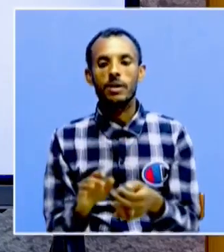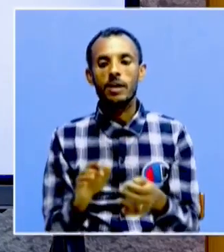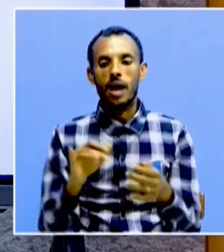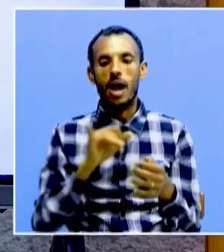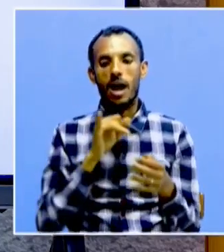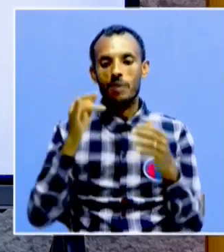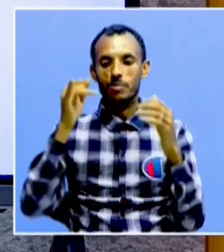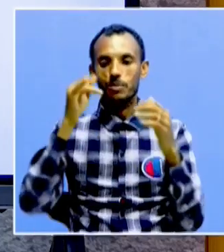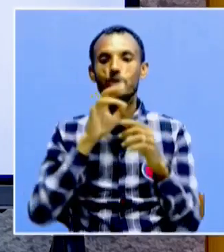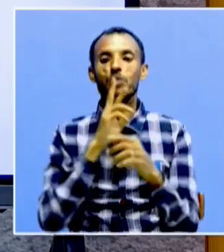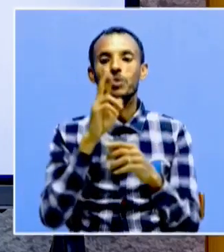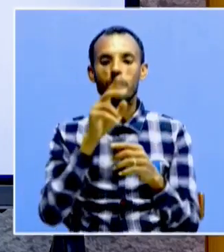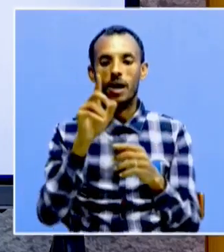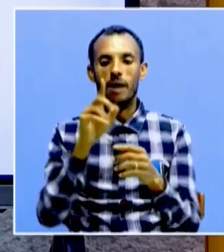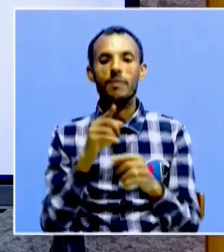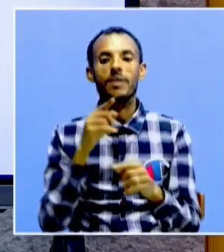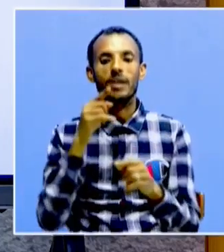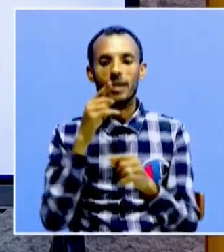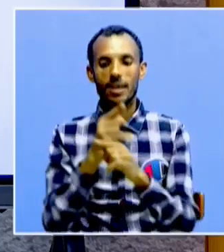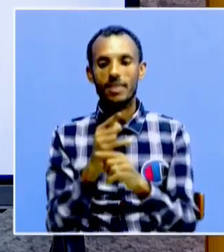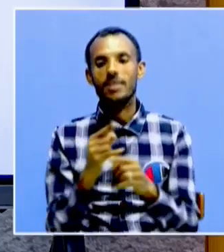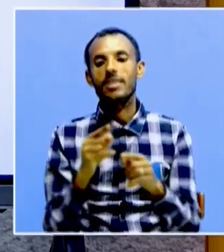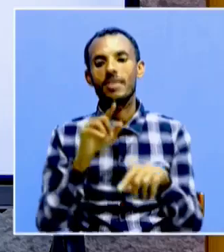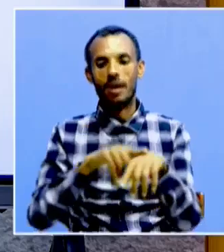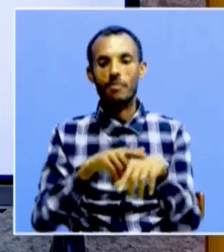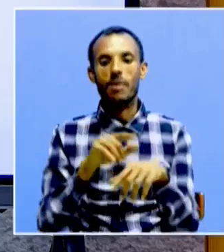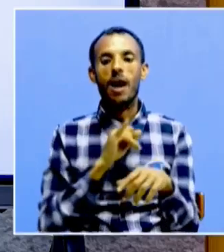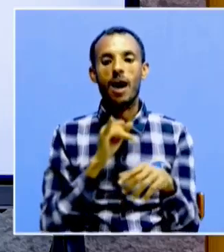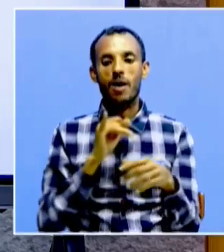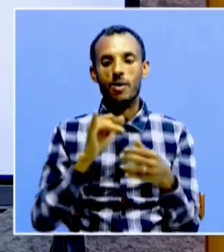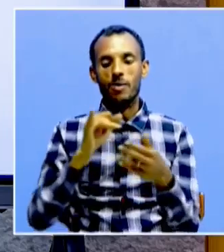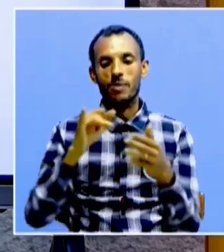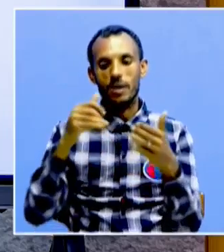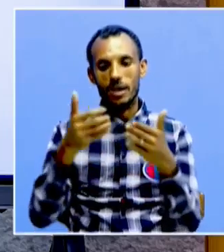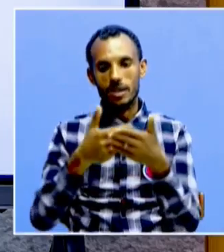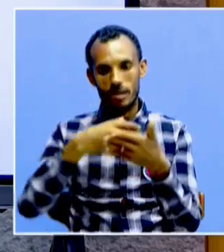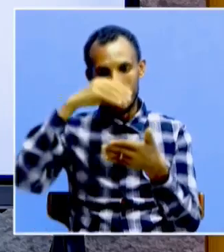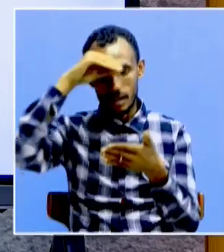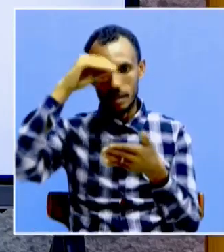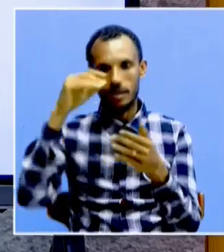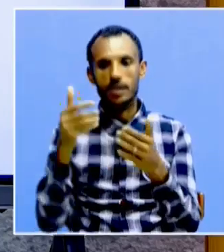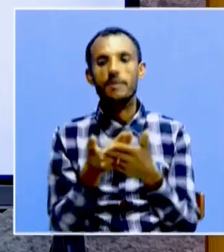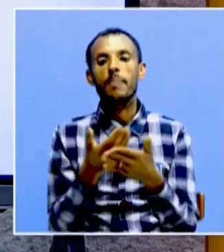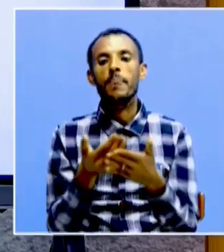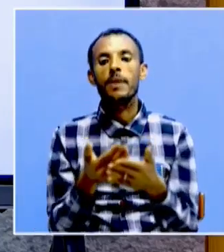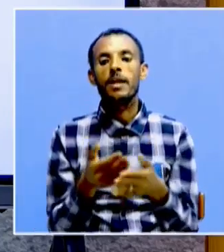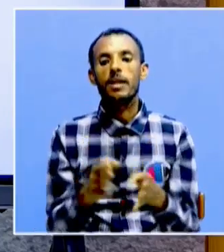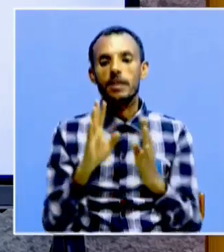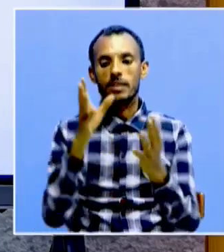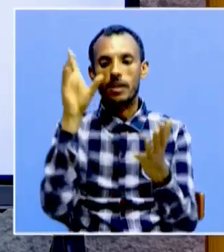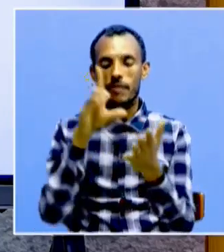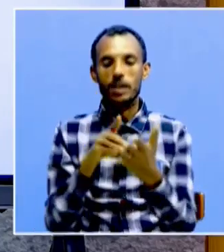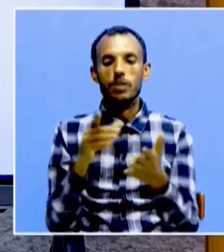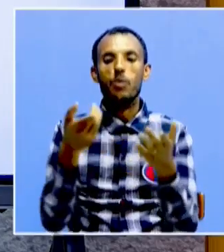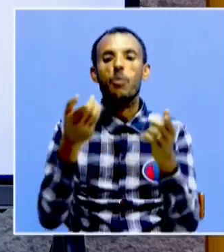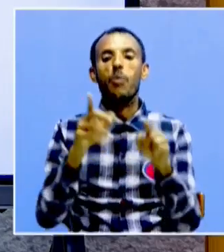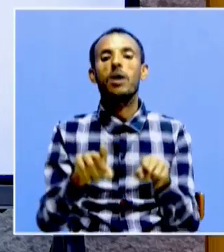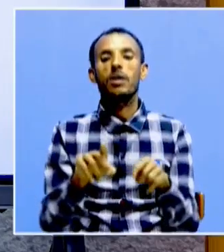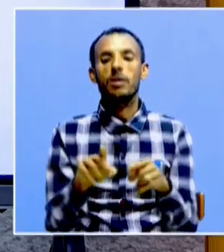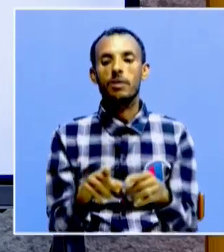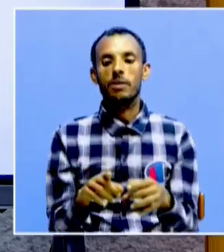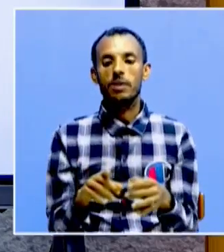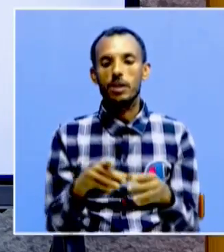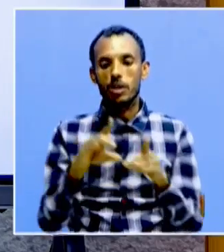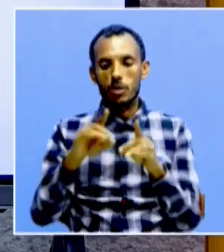time, right? Are you ready to learn a new thing today? Wonderful. Let us revise what we have seen last week. Do